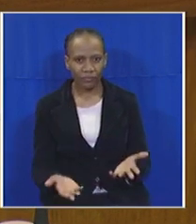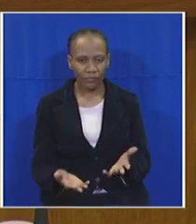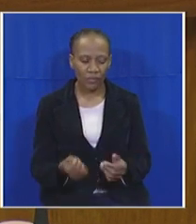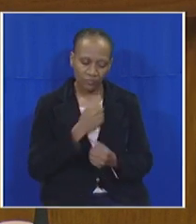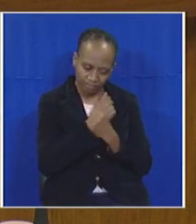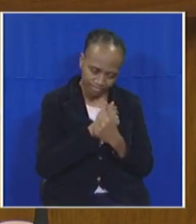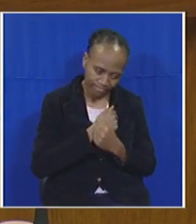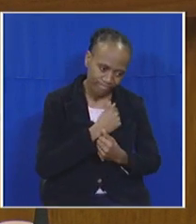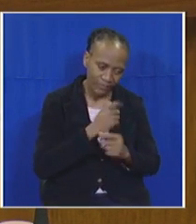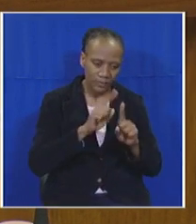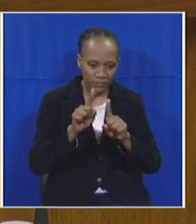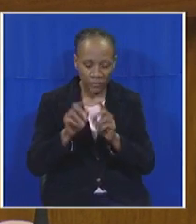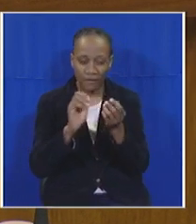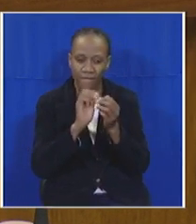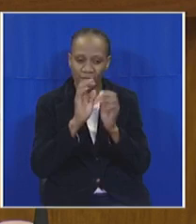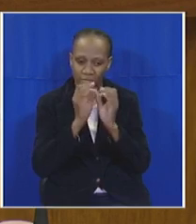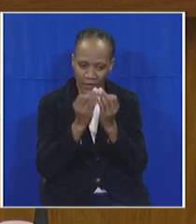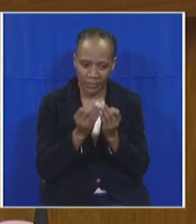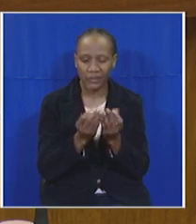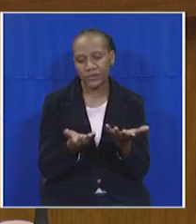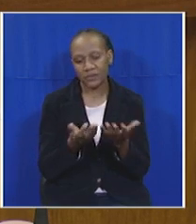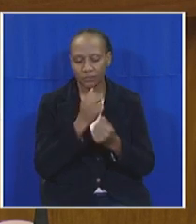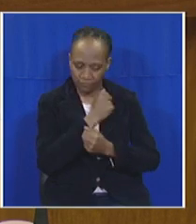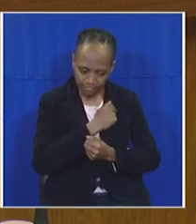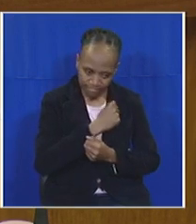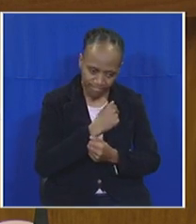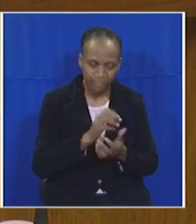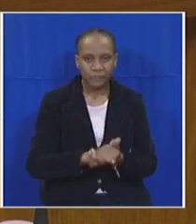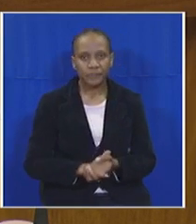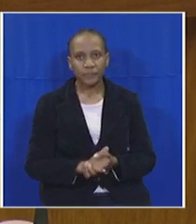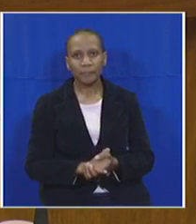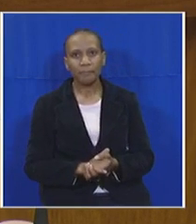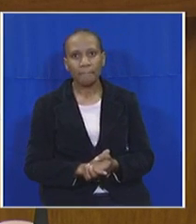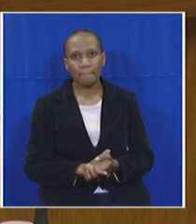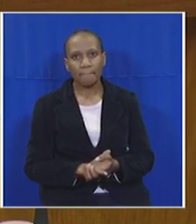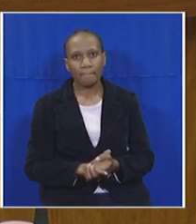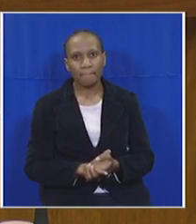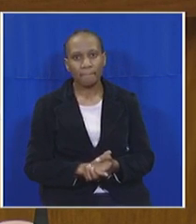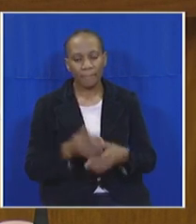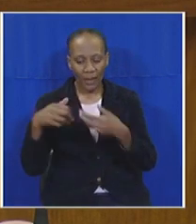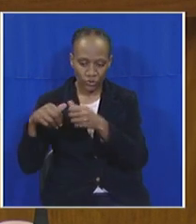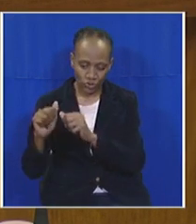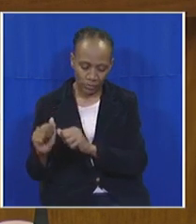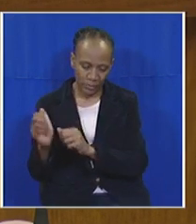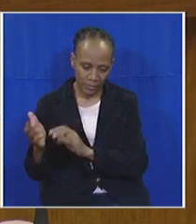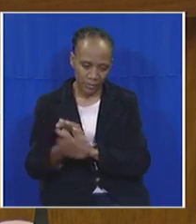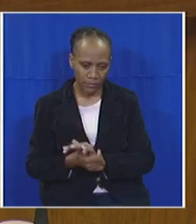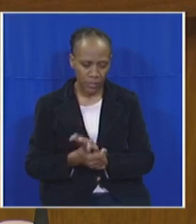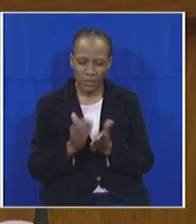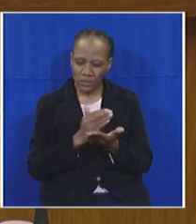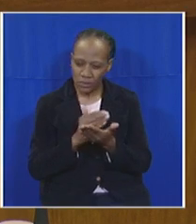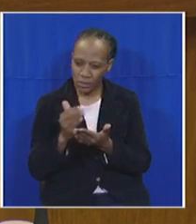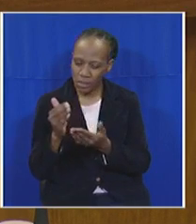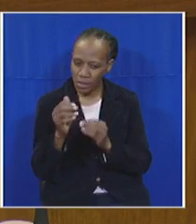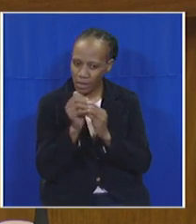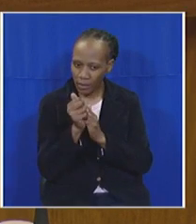abaholi bendabuko babaleke kakhulu kule nkululeko nombuso wentando yeningi. Abanye balaba baholi bendabuko basilekelela